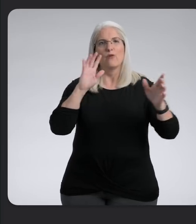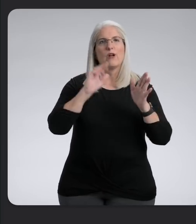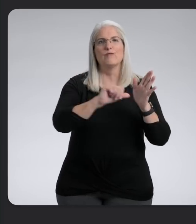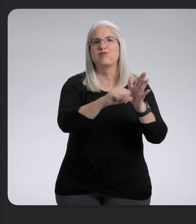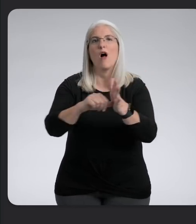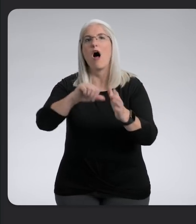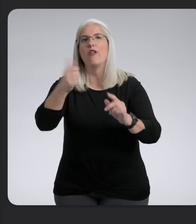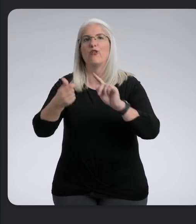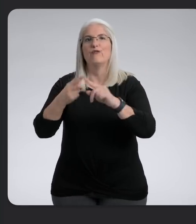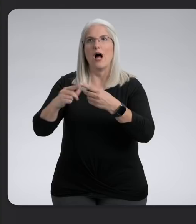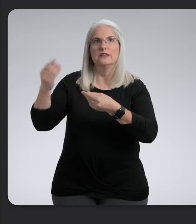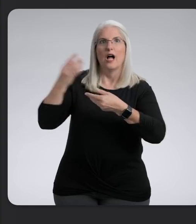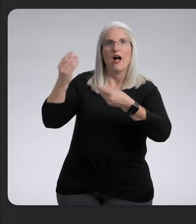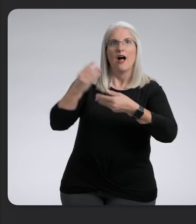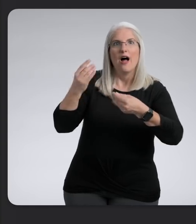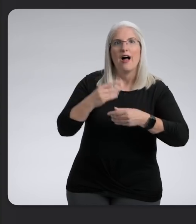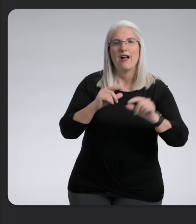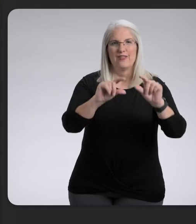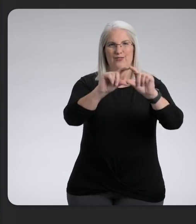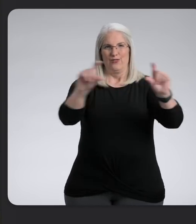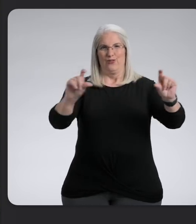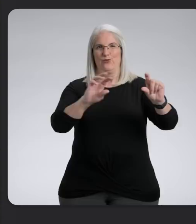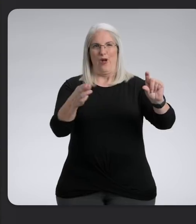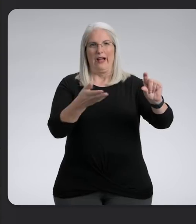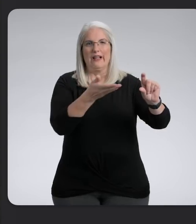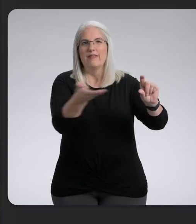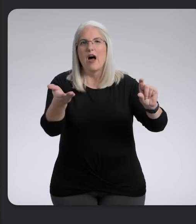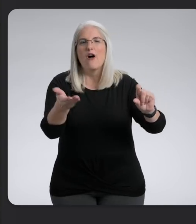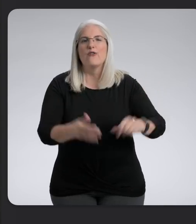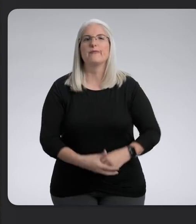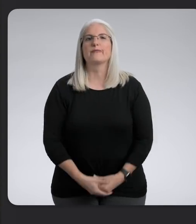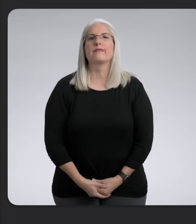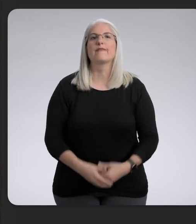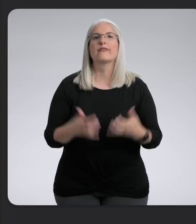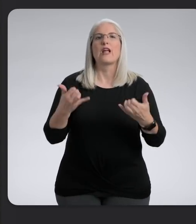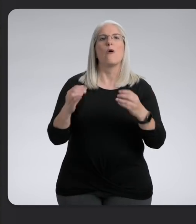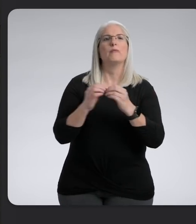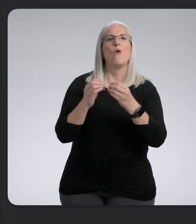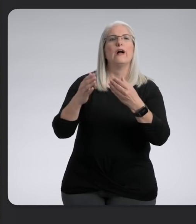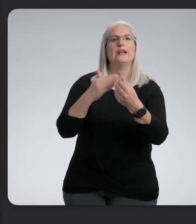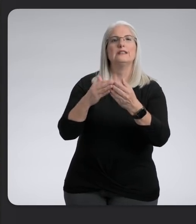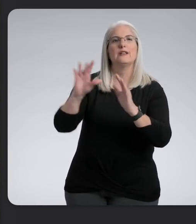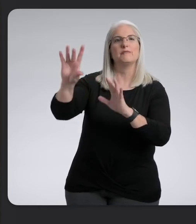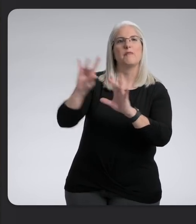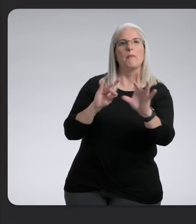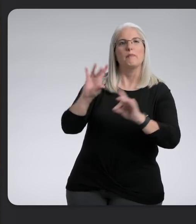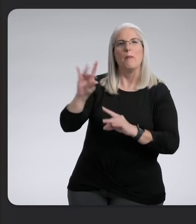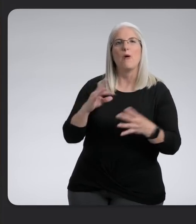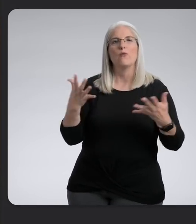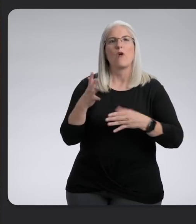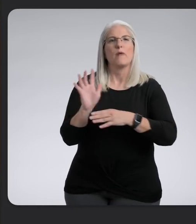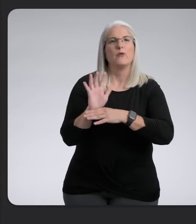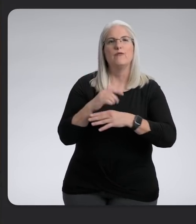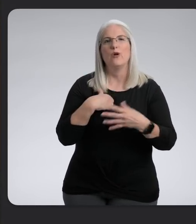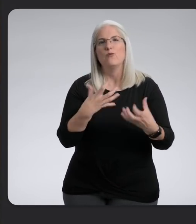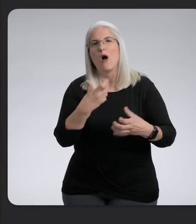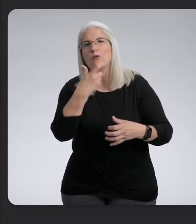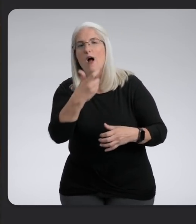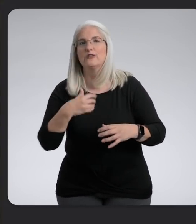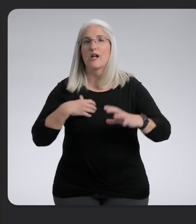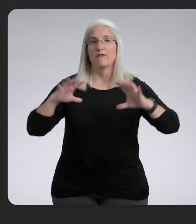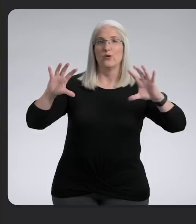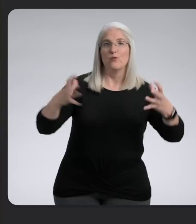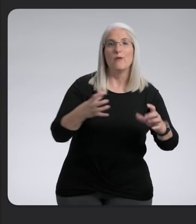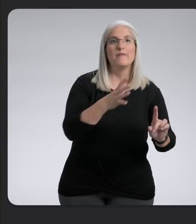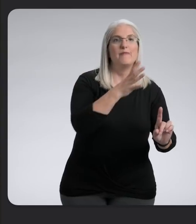in messages. We also want to make it easier to decide what to watch as a group, especially if mom's into action movies, grandma